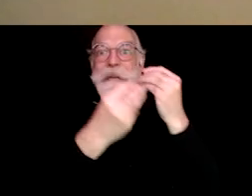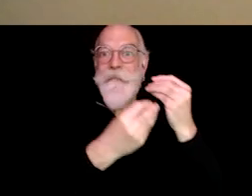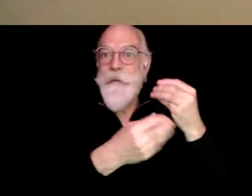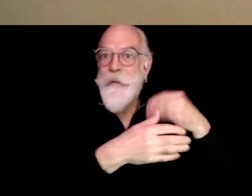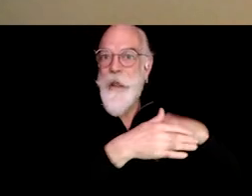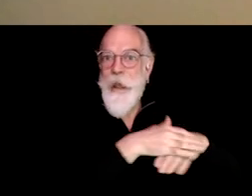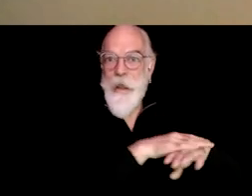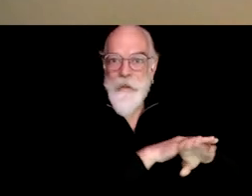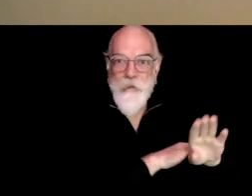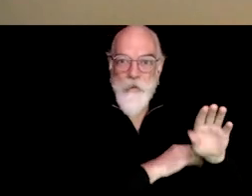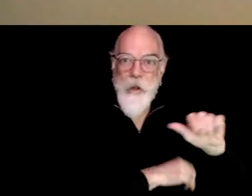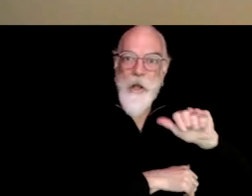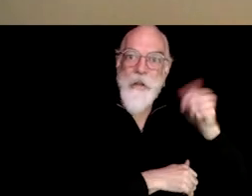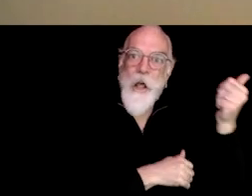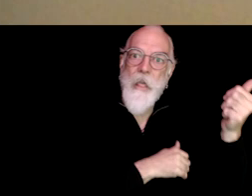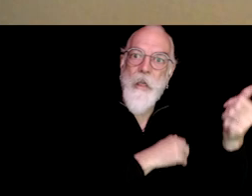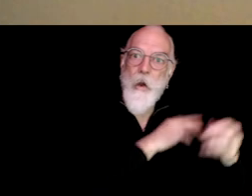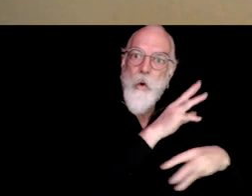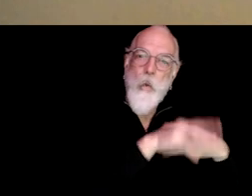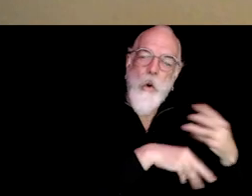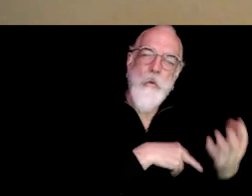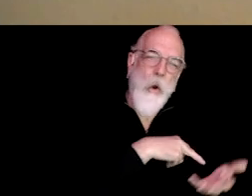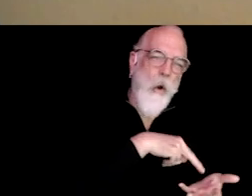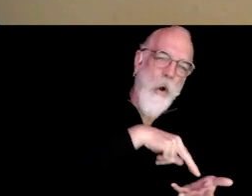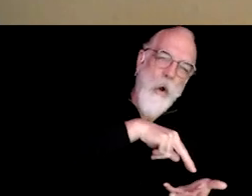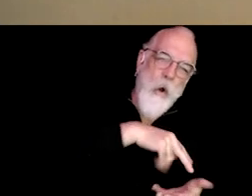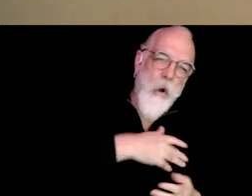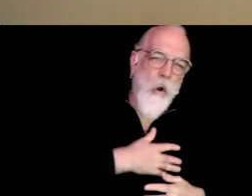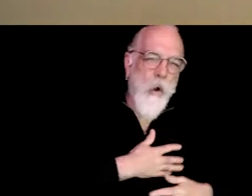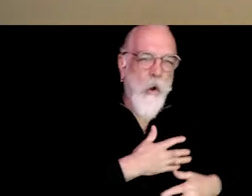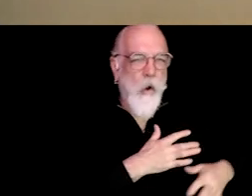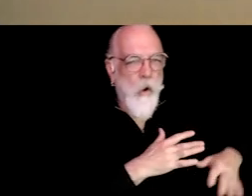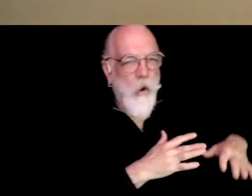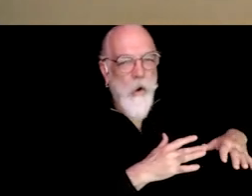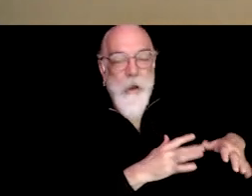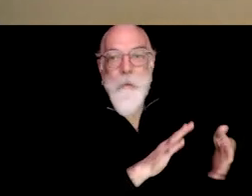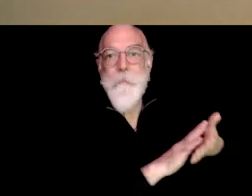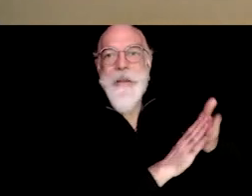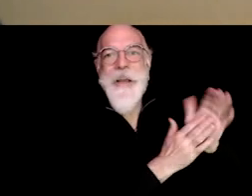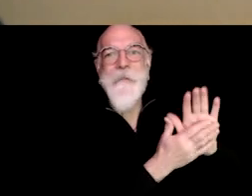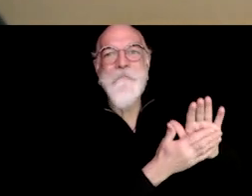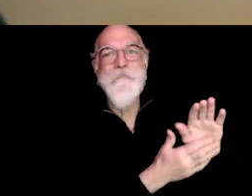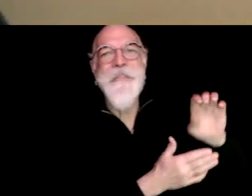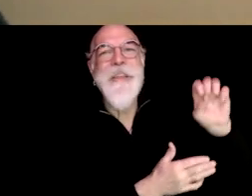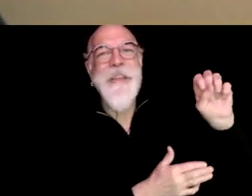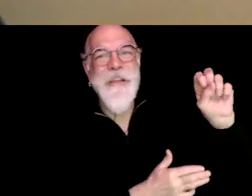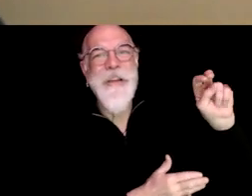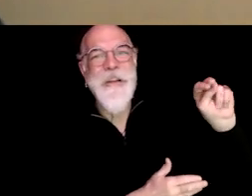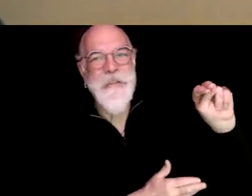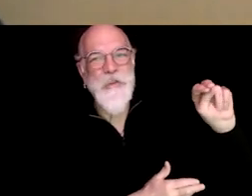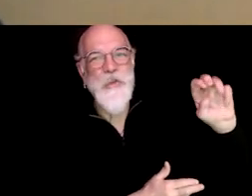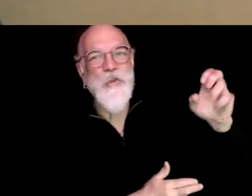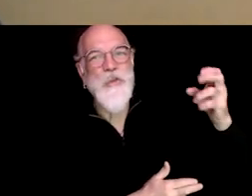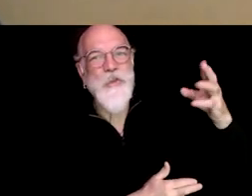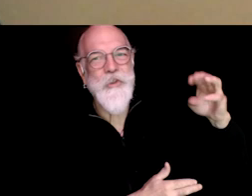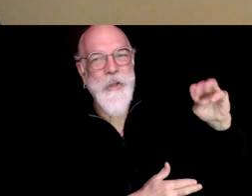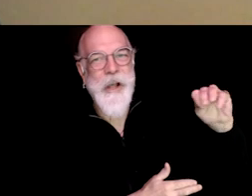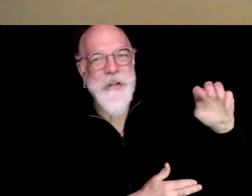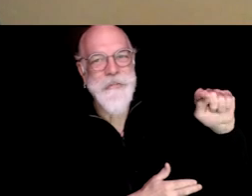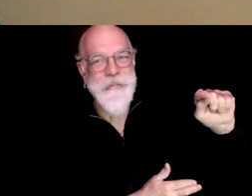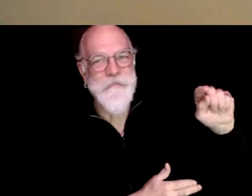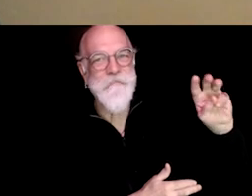of what the people would call true enchantment. Later, I